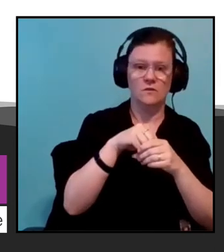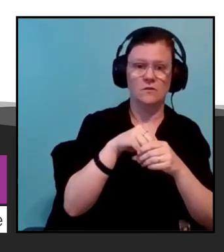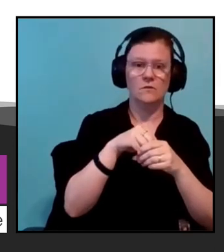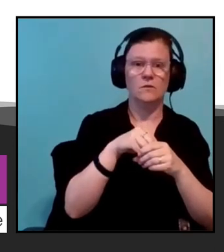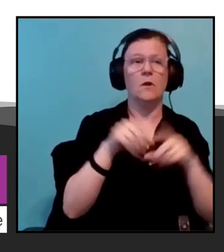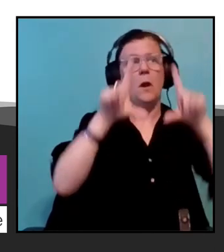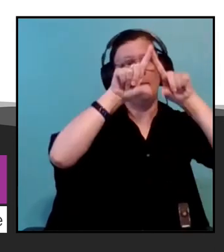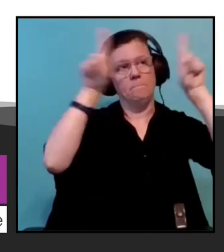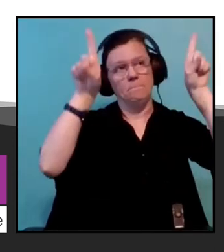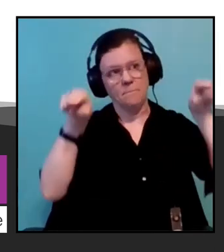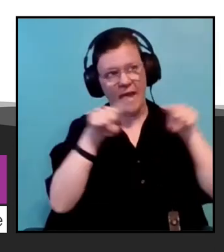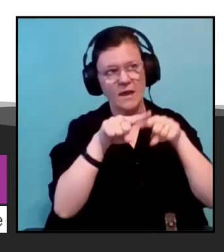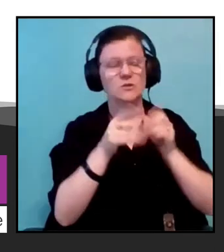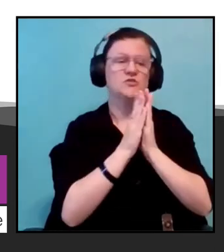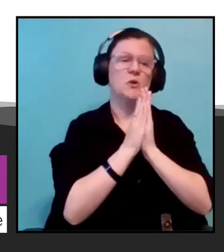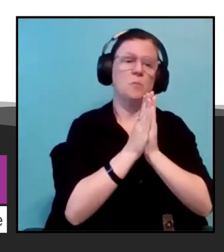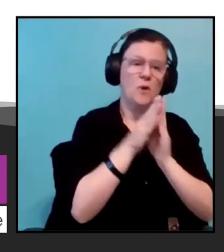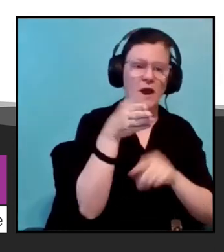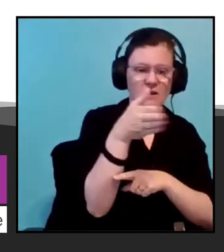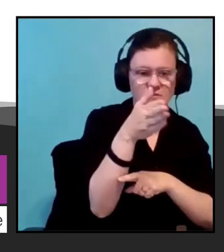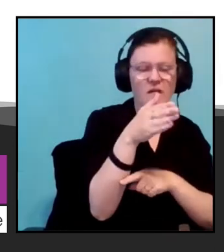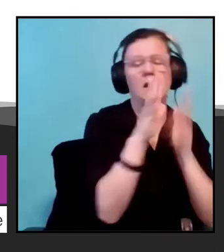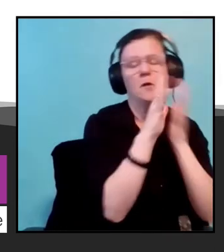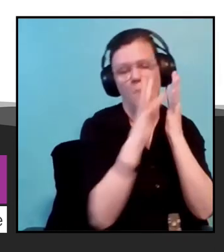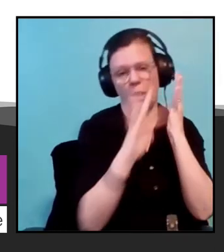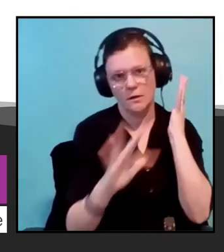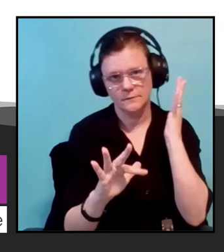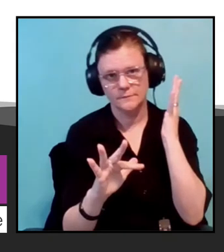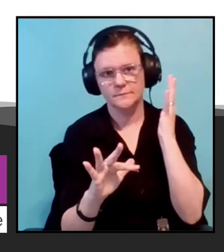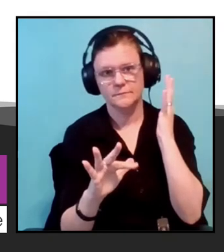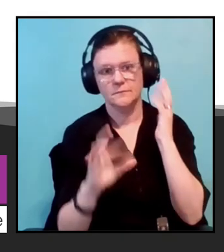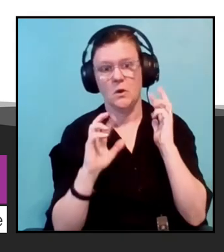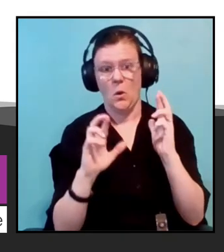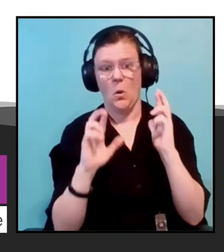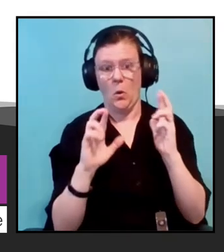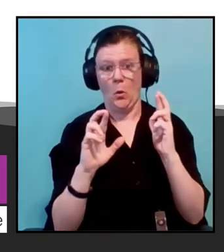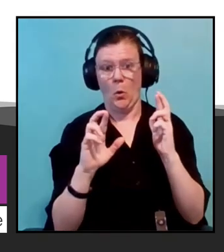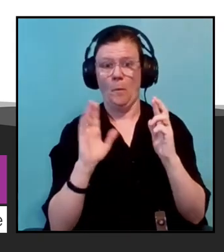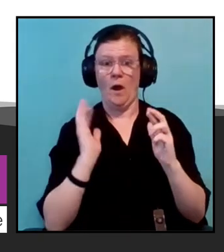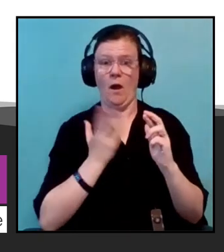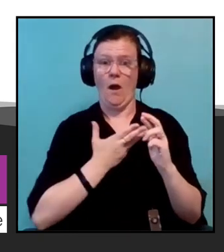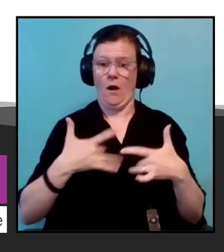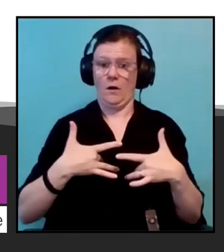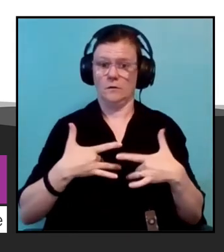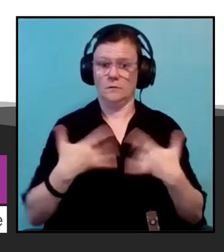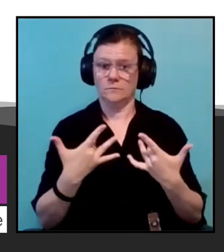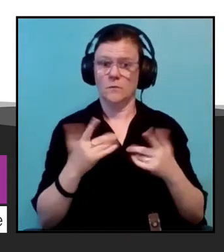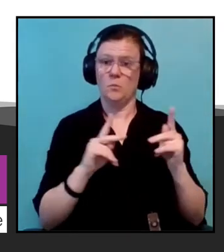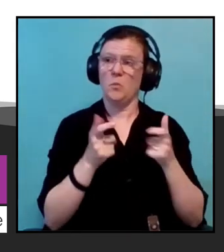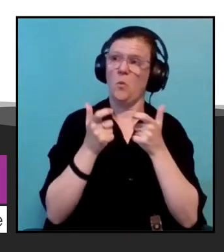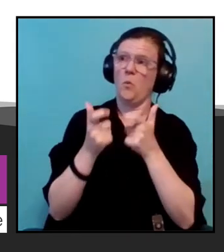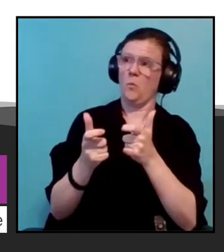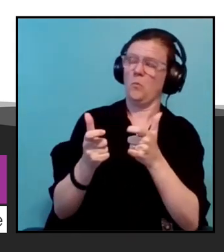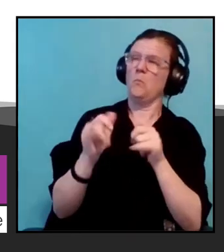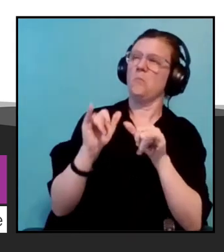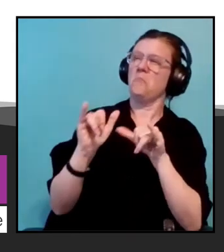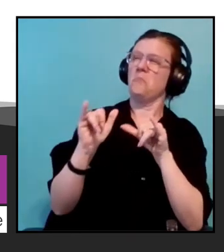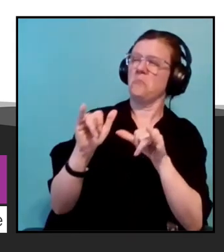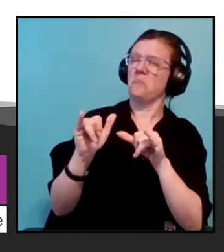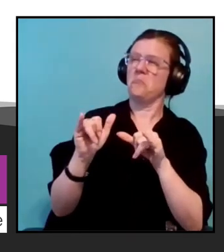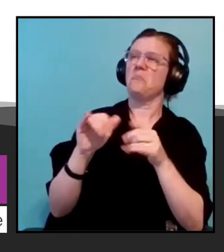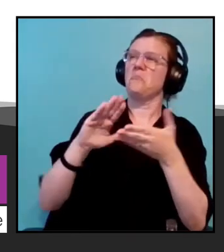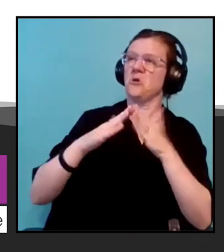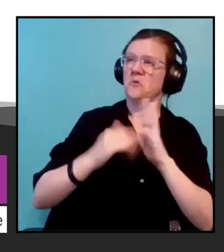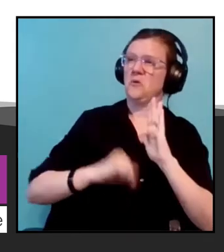banners, posters, prayer flags, and more. And we hope that flags of Bed-Stuy inspired people to express neighborhood and